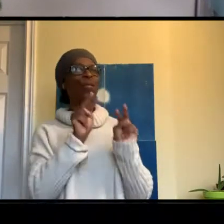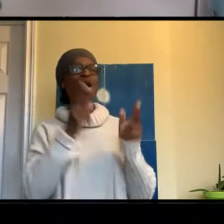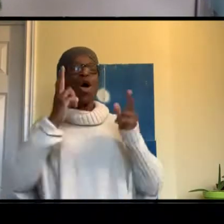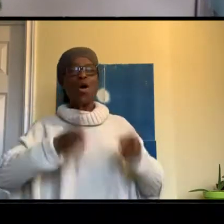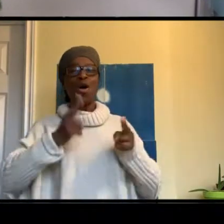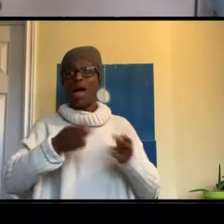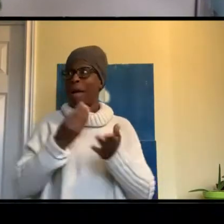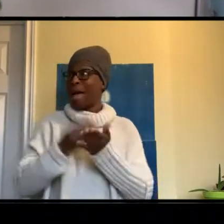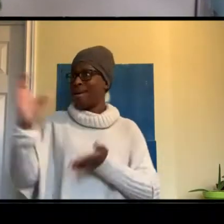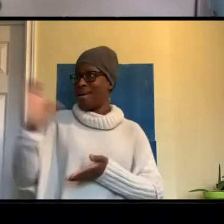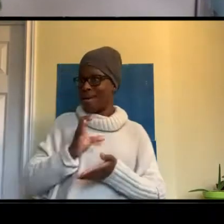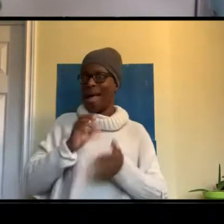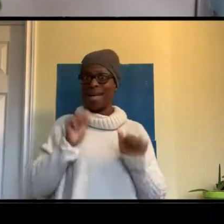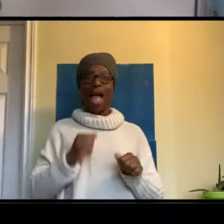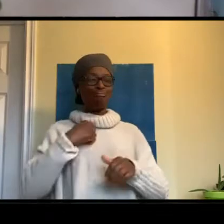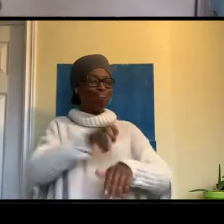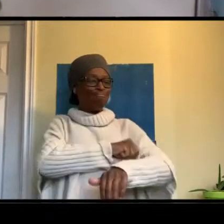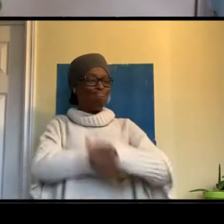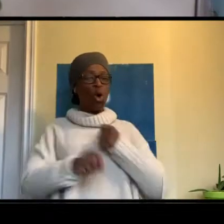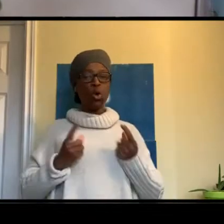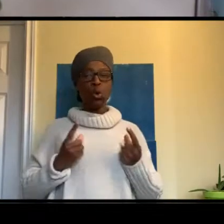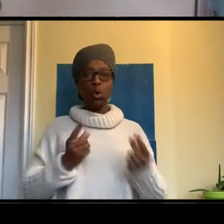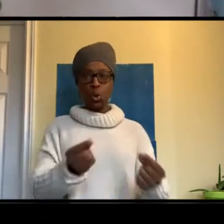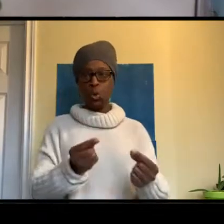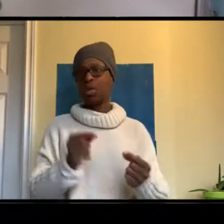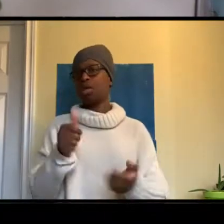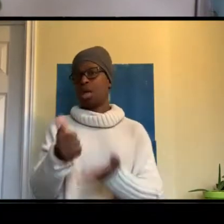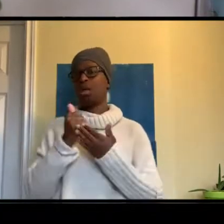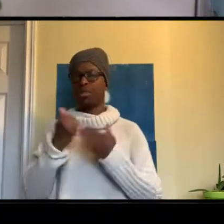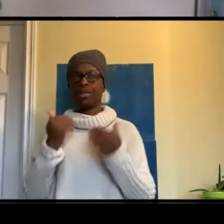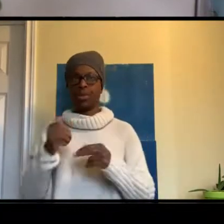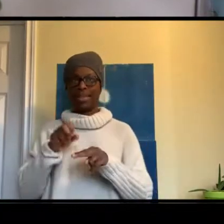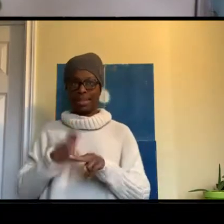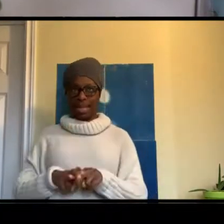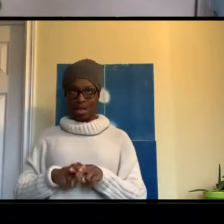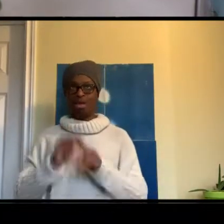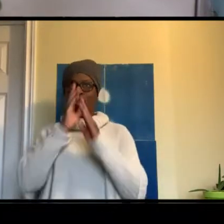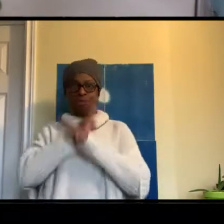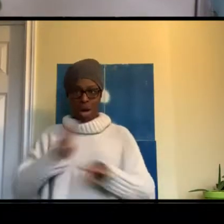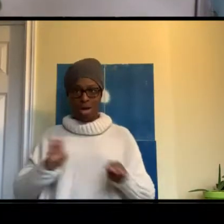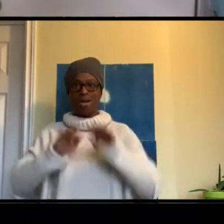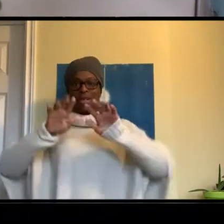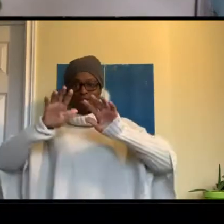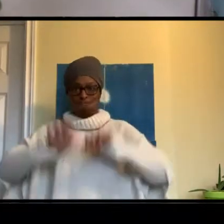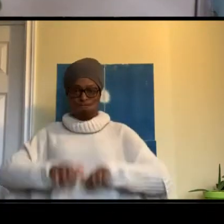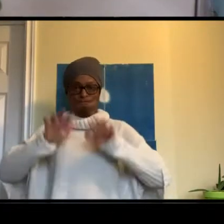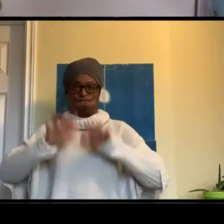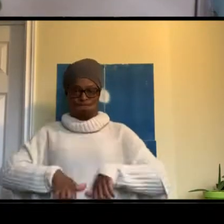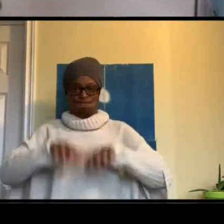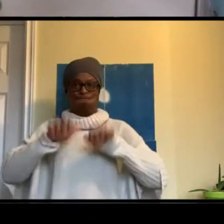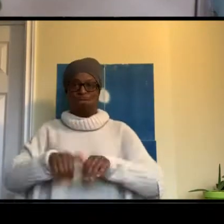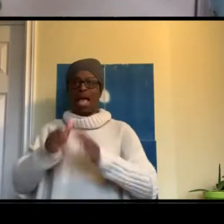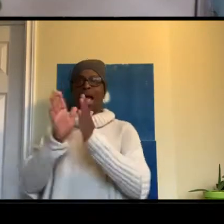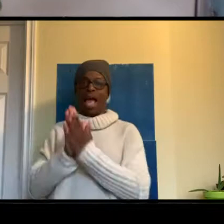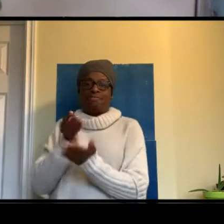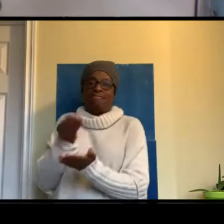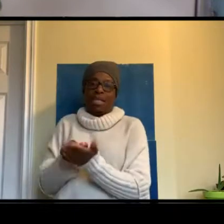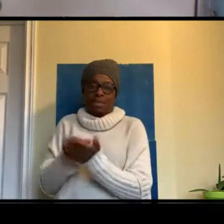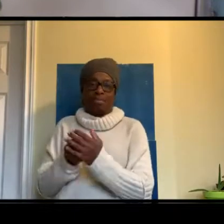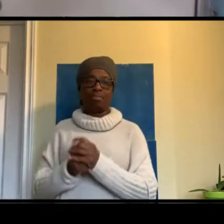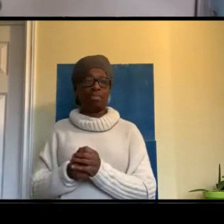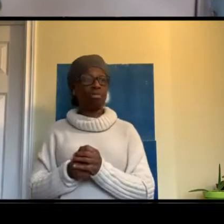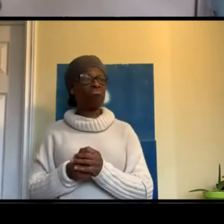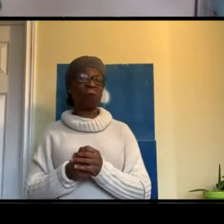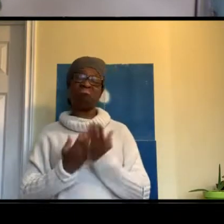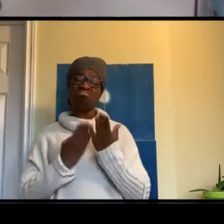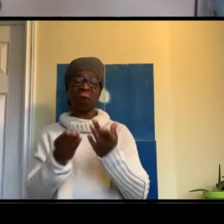too. So ask your friends, ask your family, ask us at BAAFF if you need a buddy, because it really does